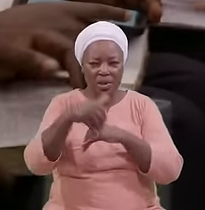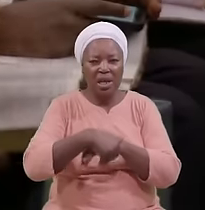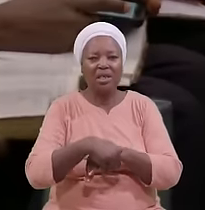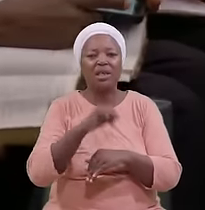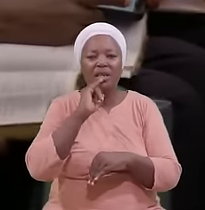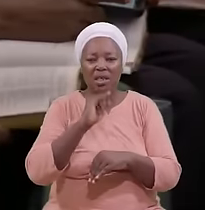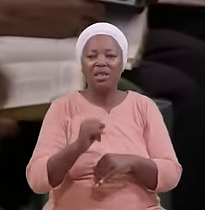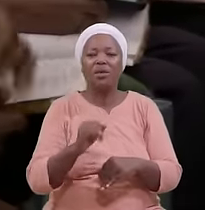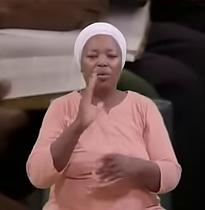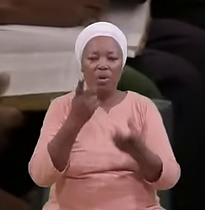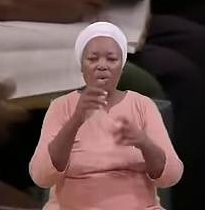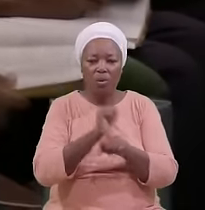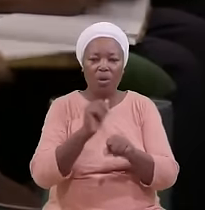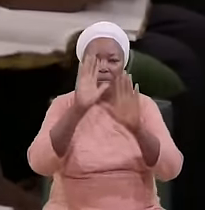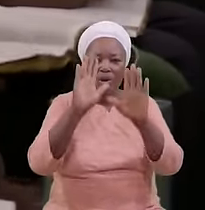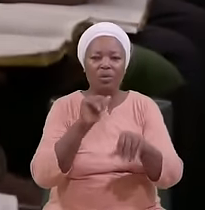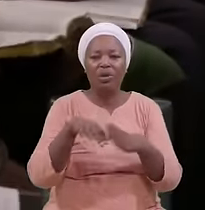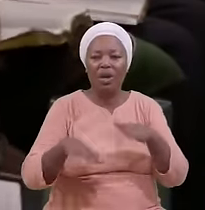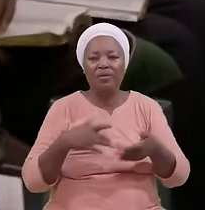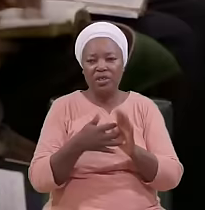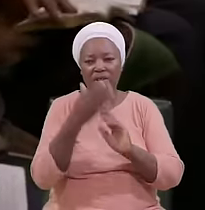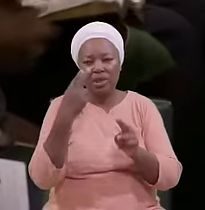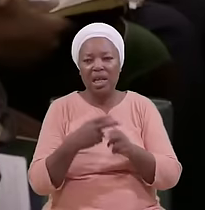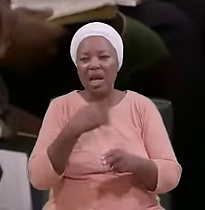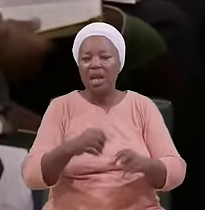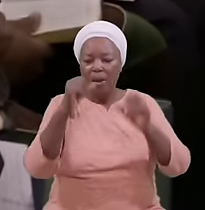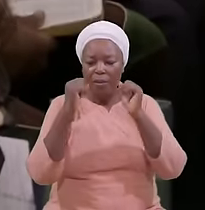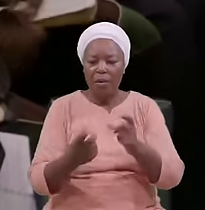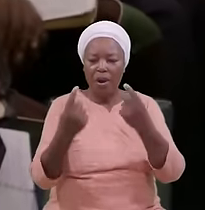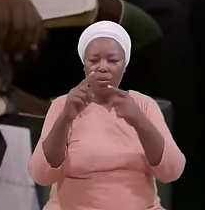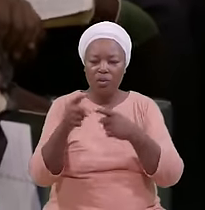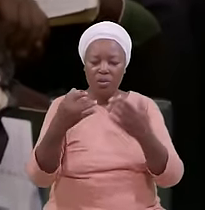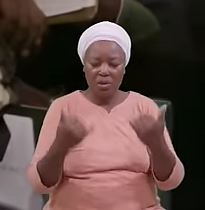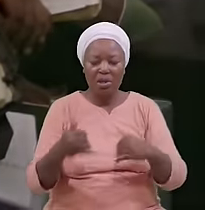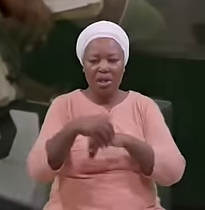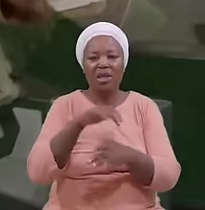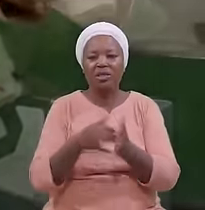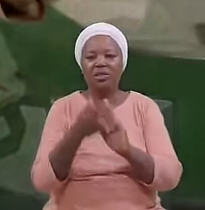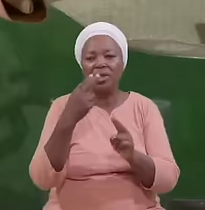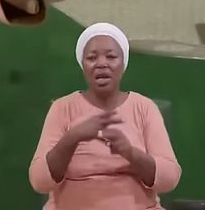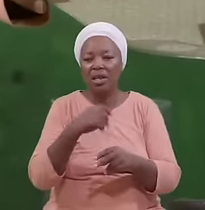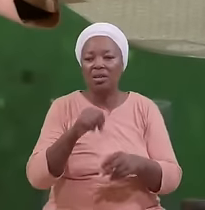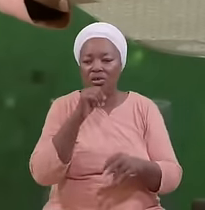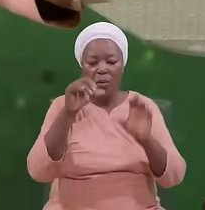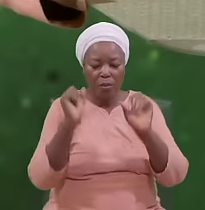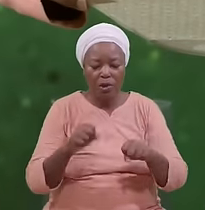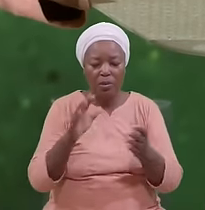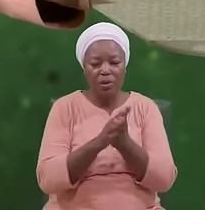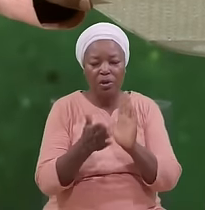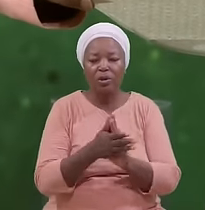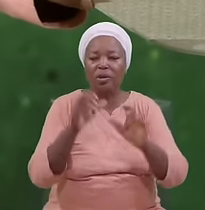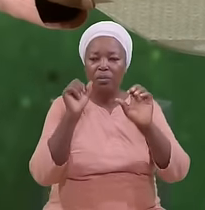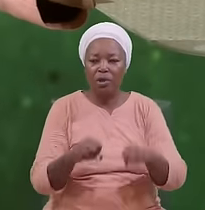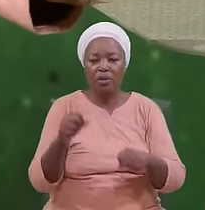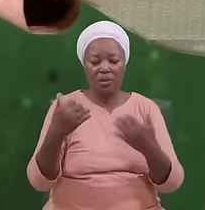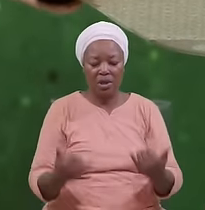miracle comes to you tonight. And the power comes to you tonight. And the impossible becomes